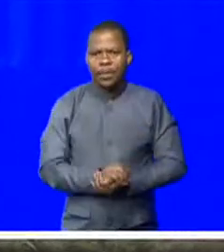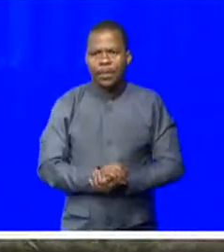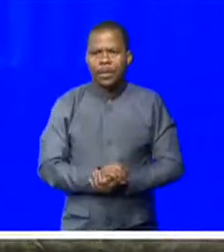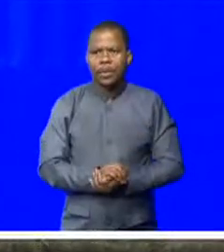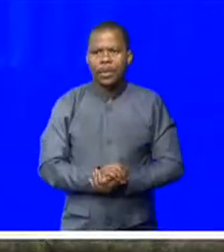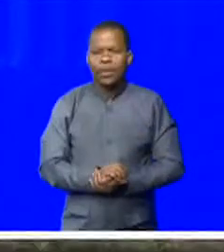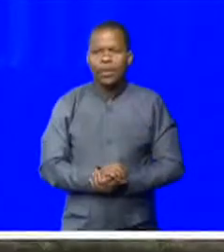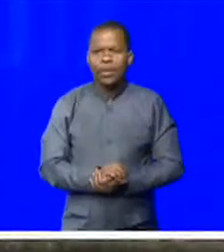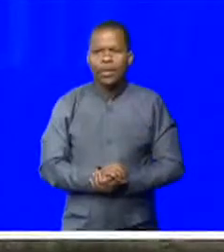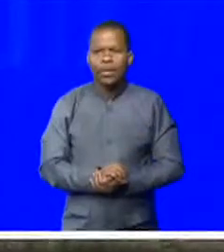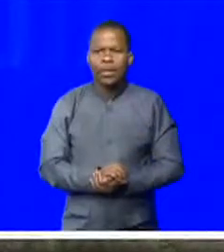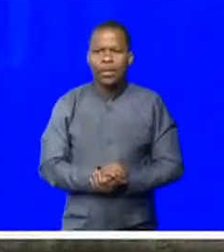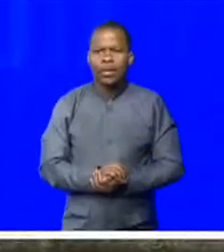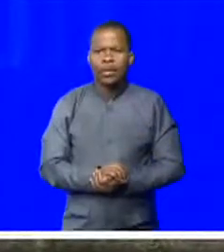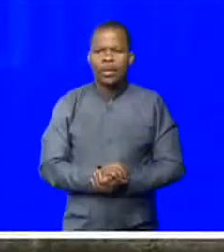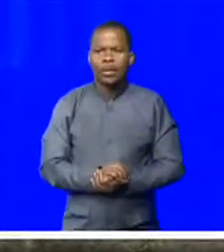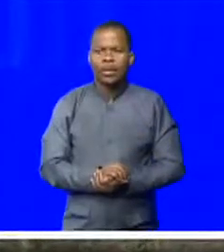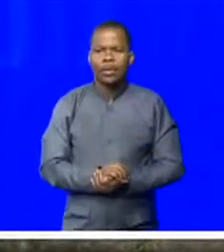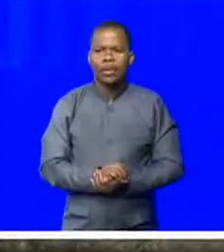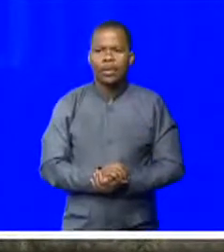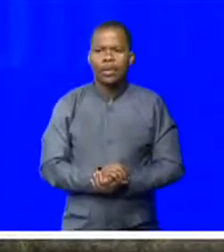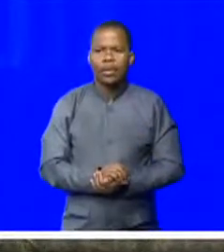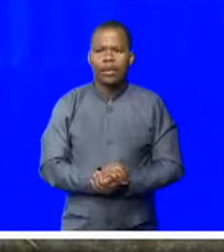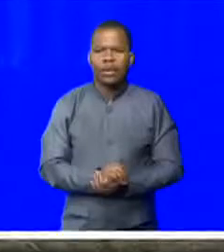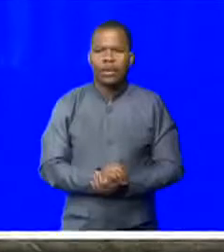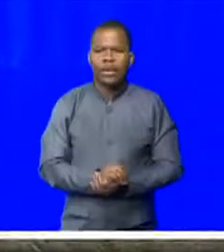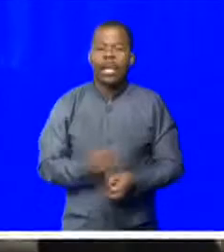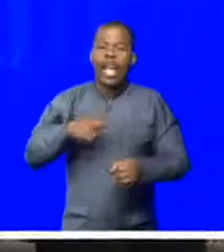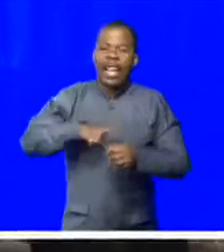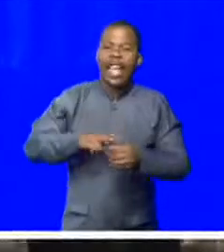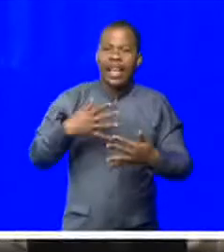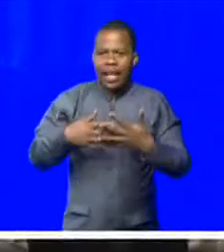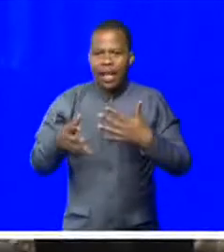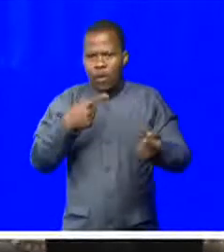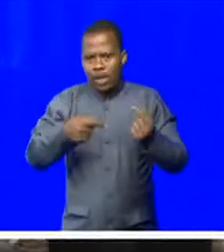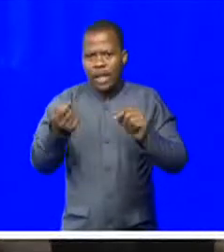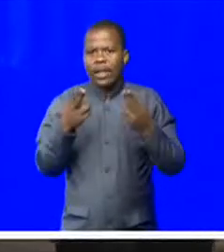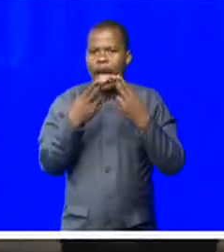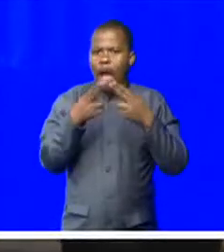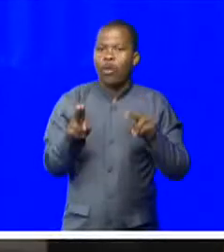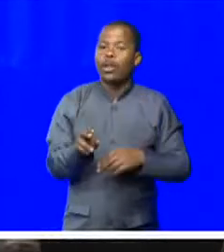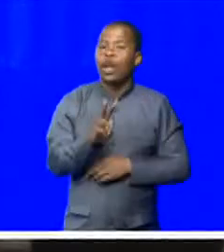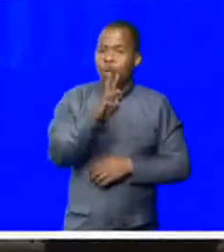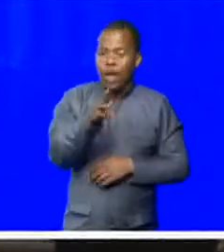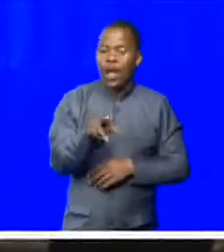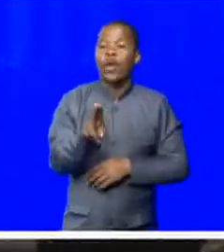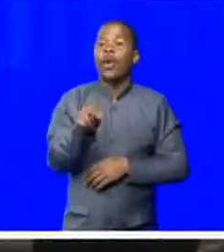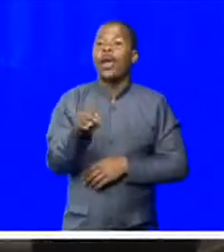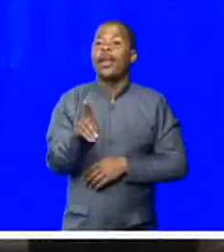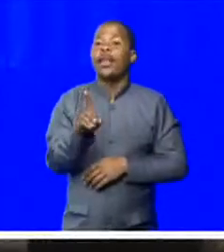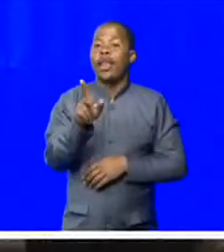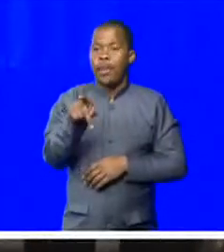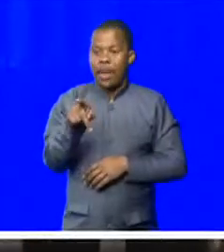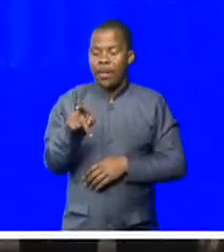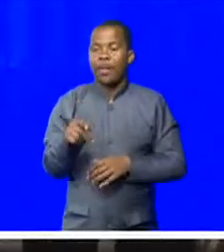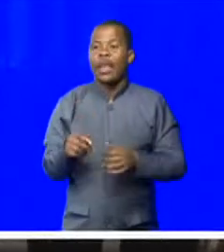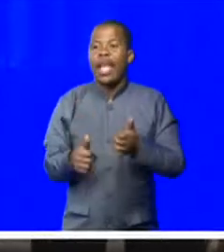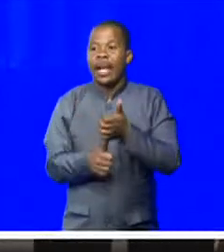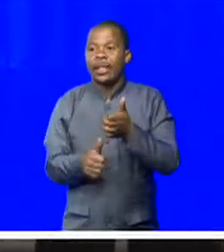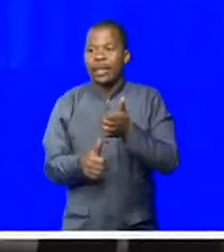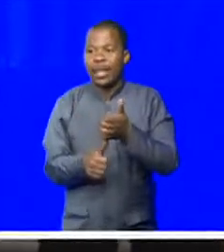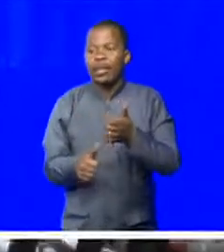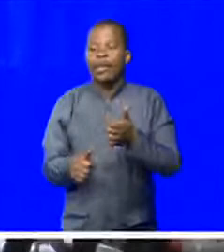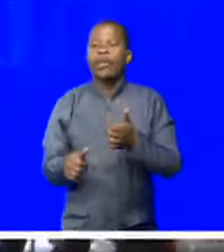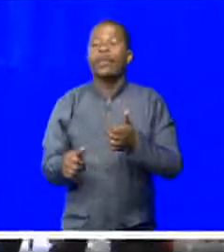part of the exporters of the good garments made in Eswatini. United Nations Development Programme Deputy Resident